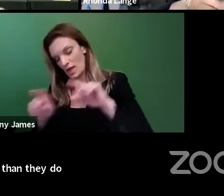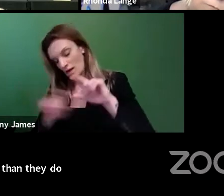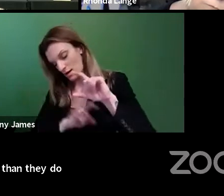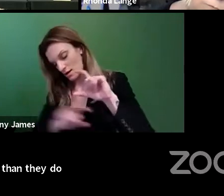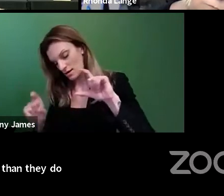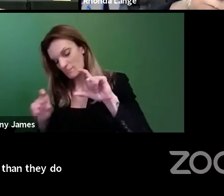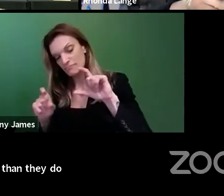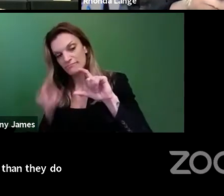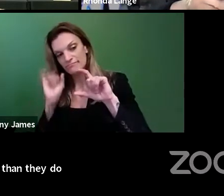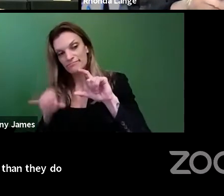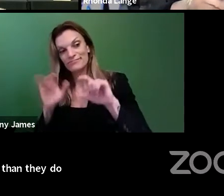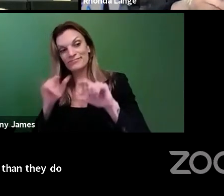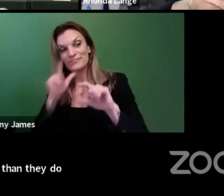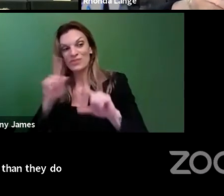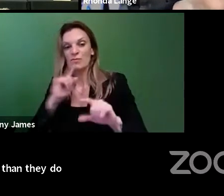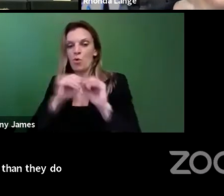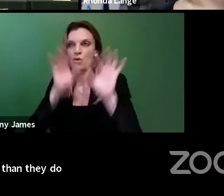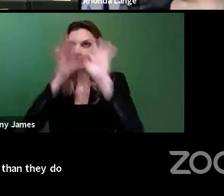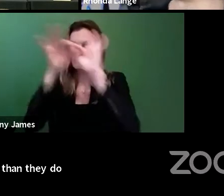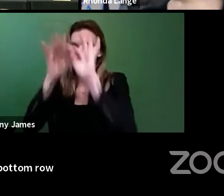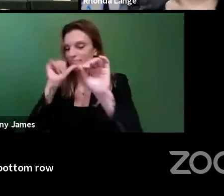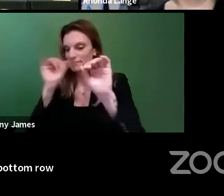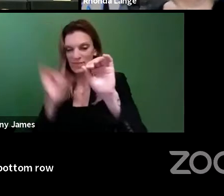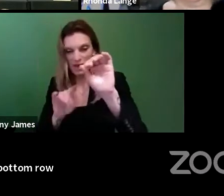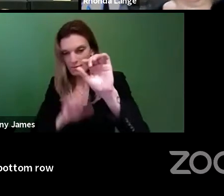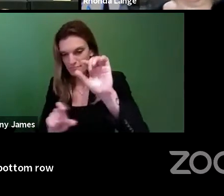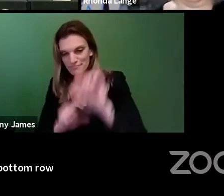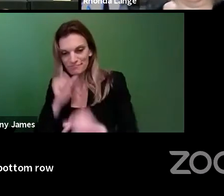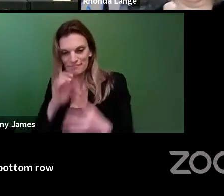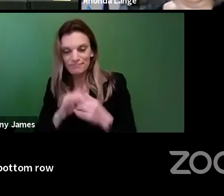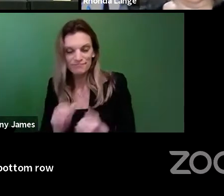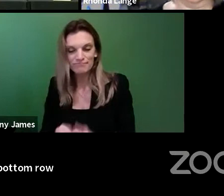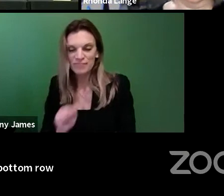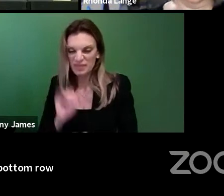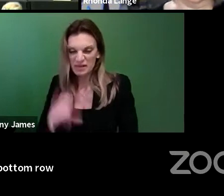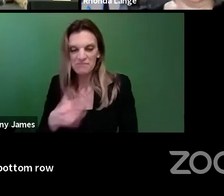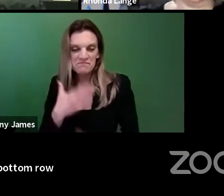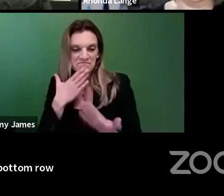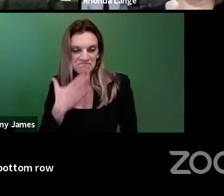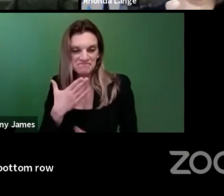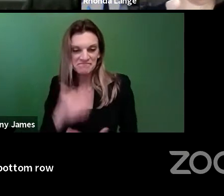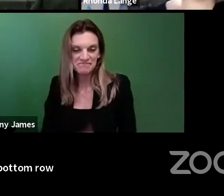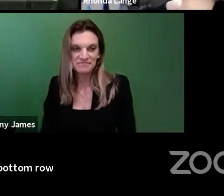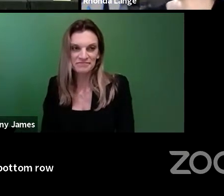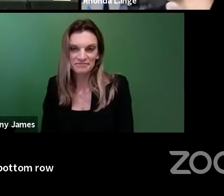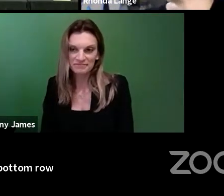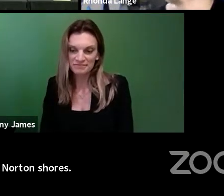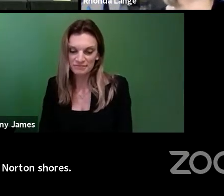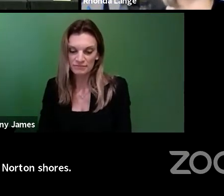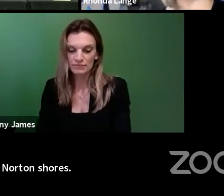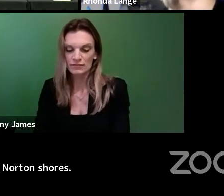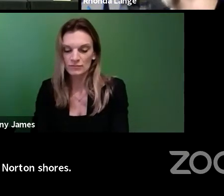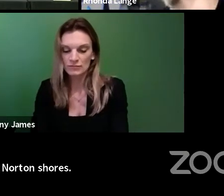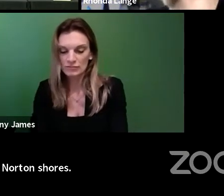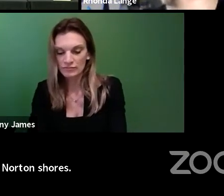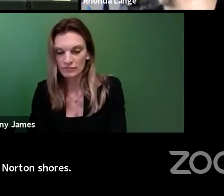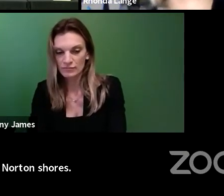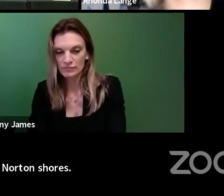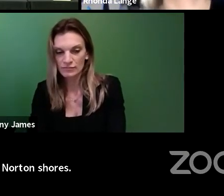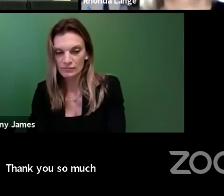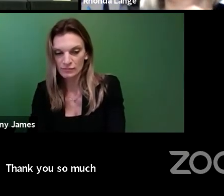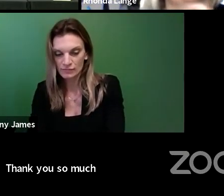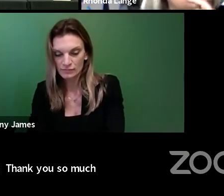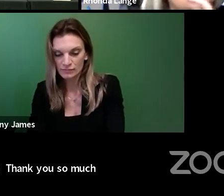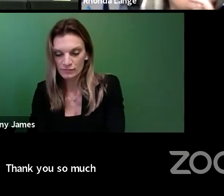in Muskegon County along Norton Shores. Thank you. Thank you so much, Bruce, for taking the time to address